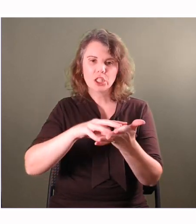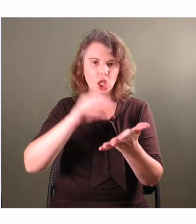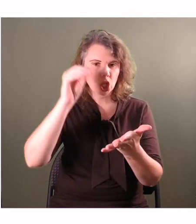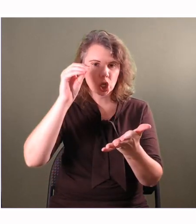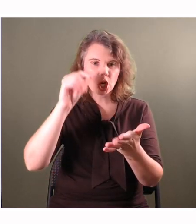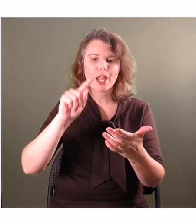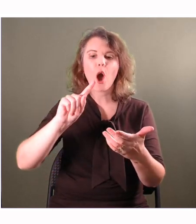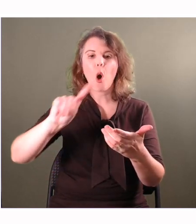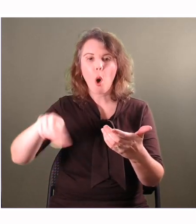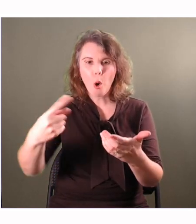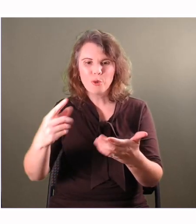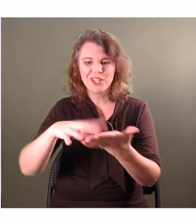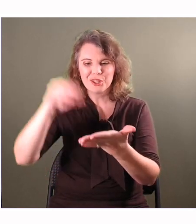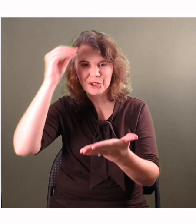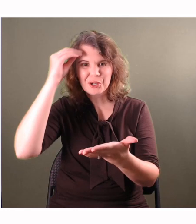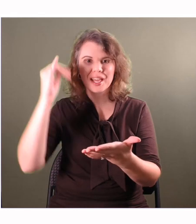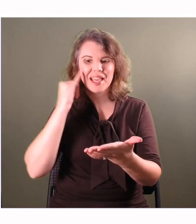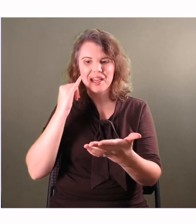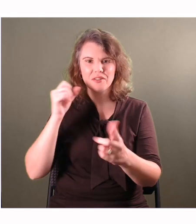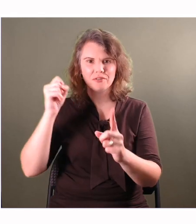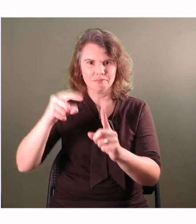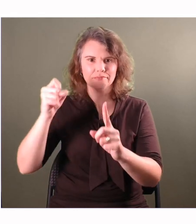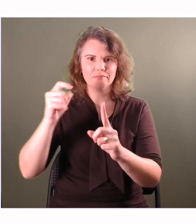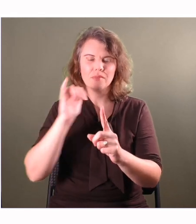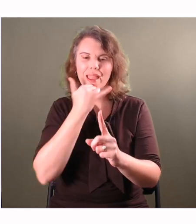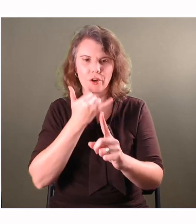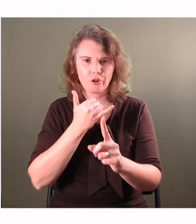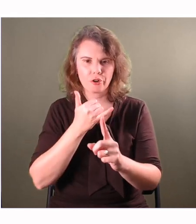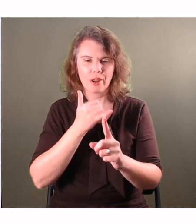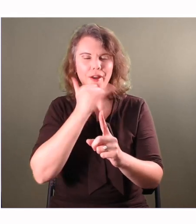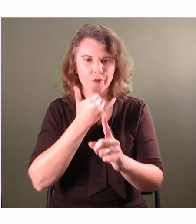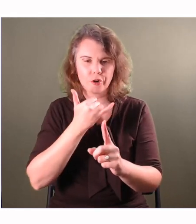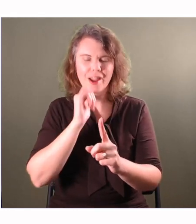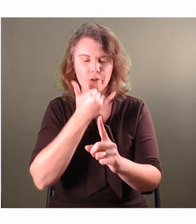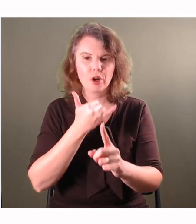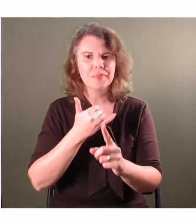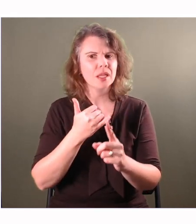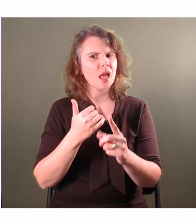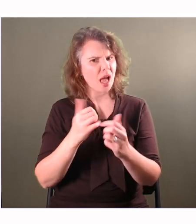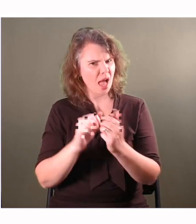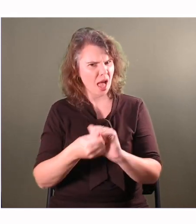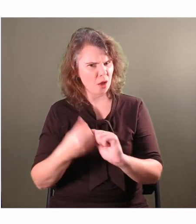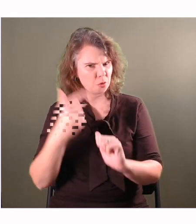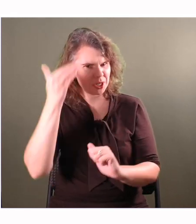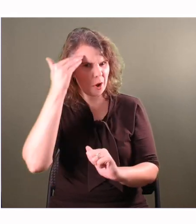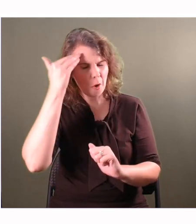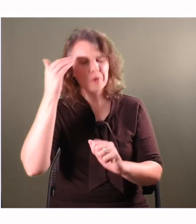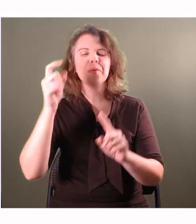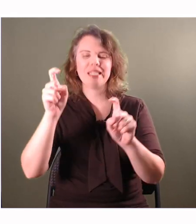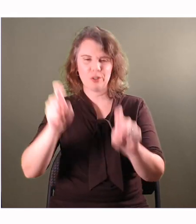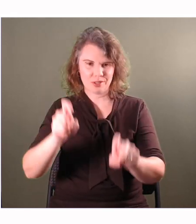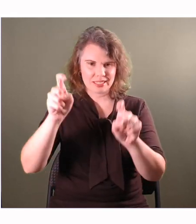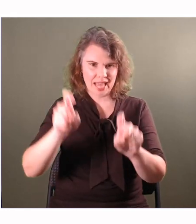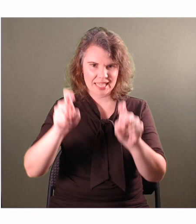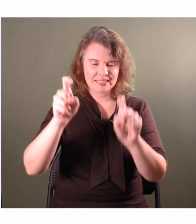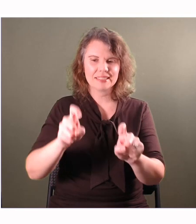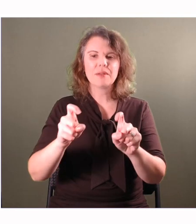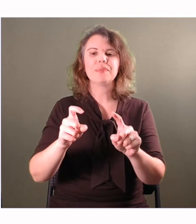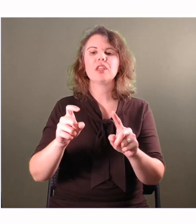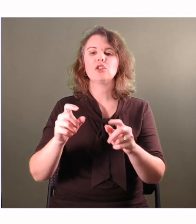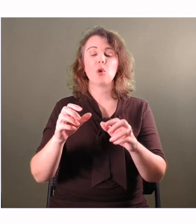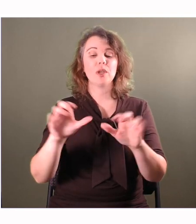it doesn't learn. It only learns when there's some degree of error. How can we test this? Well, we can do this by an